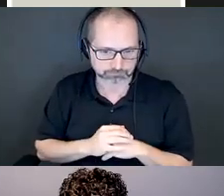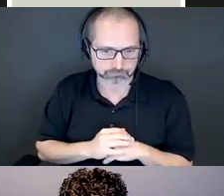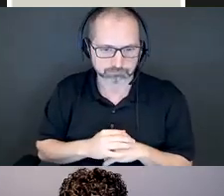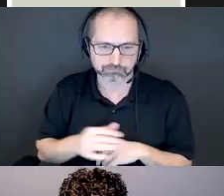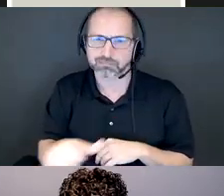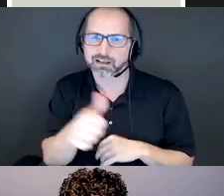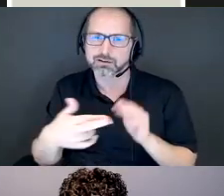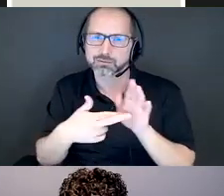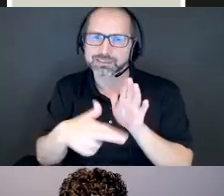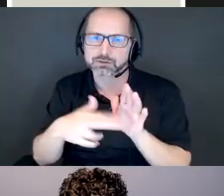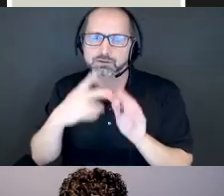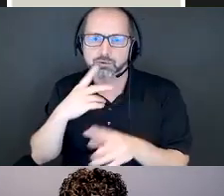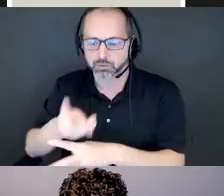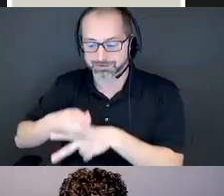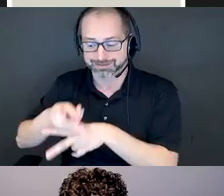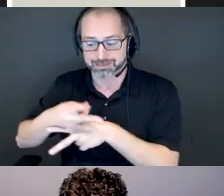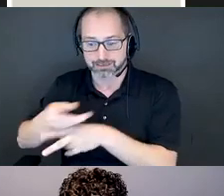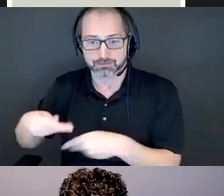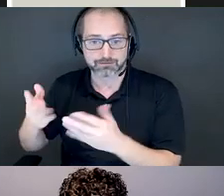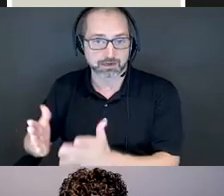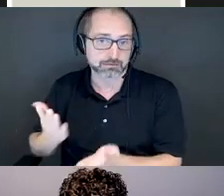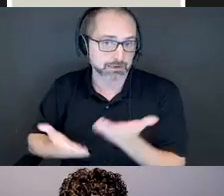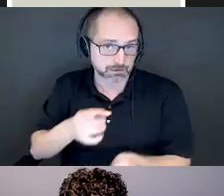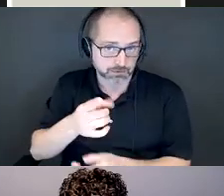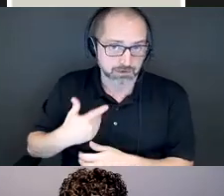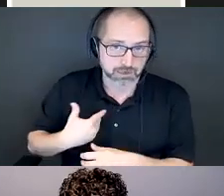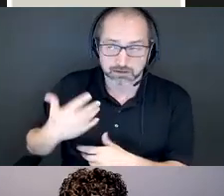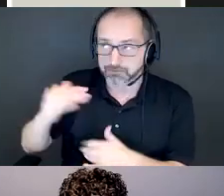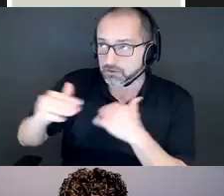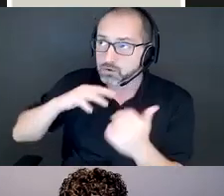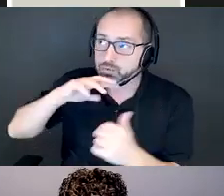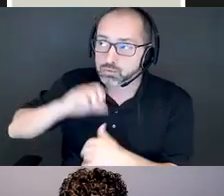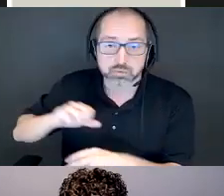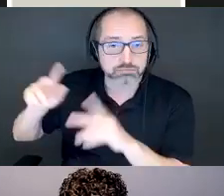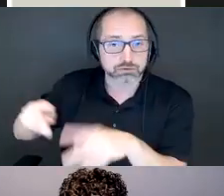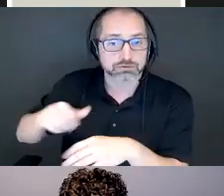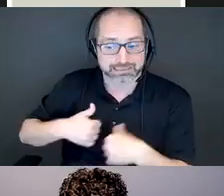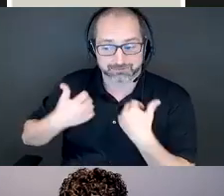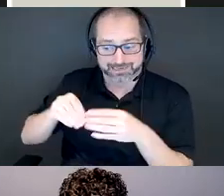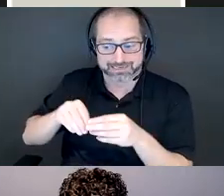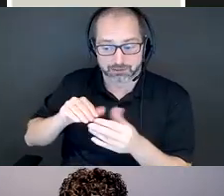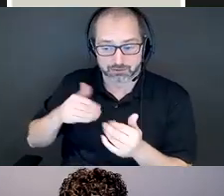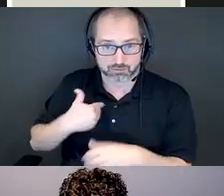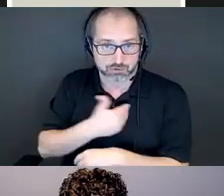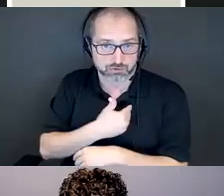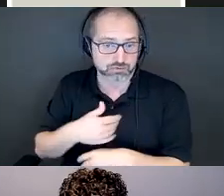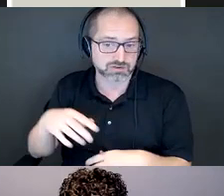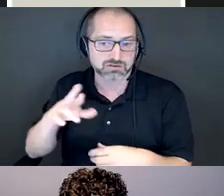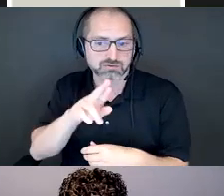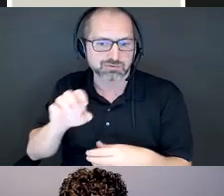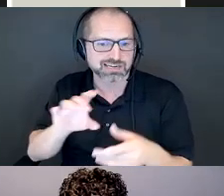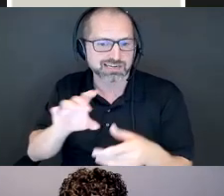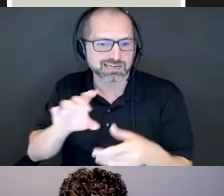for caregivers. So if you have an older adult that lives in the city of Toronto, there's Reconnect Mental Health Services. The